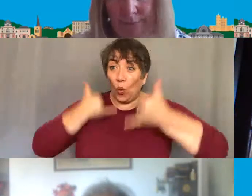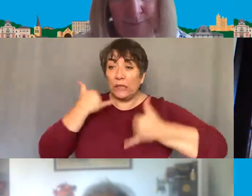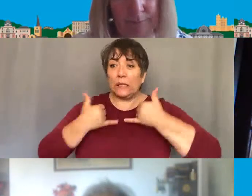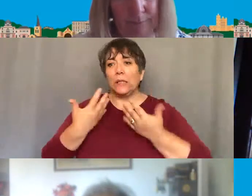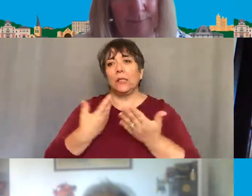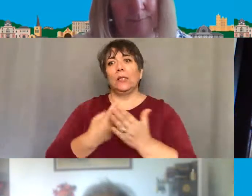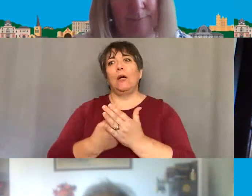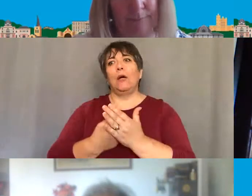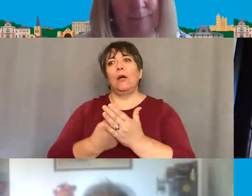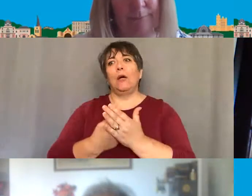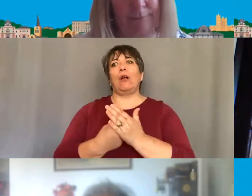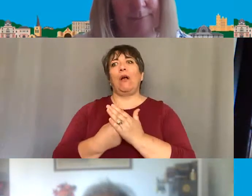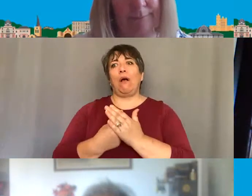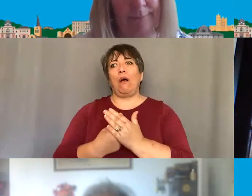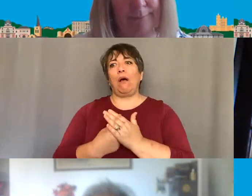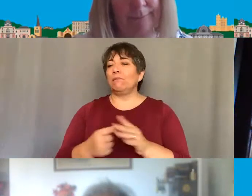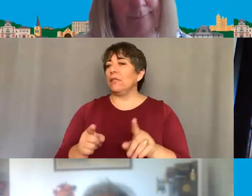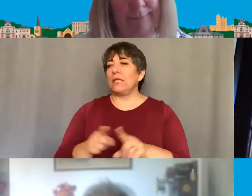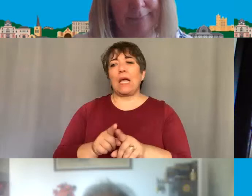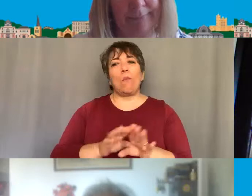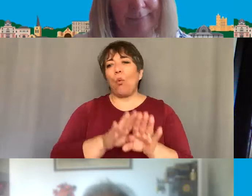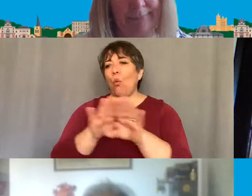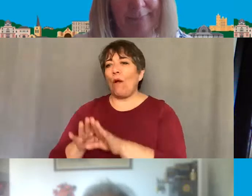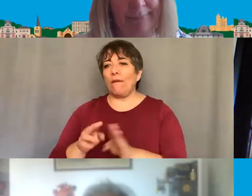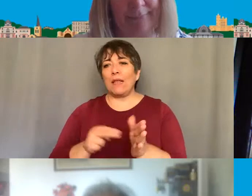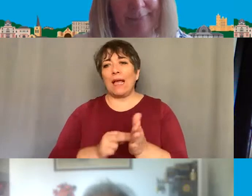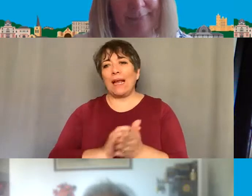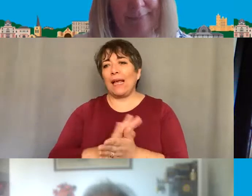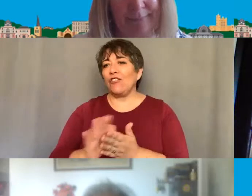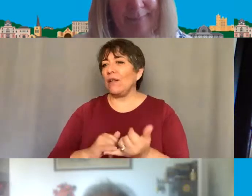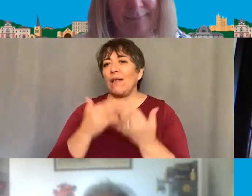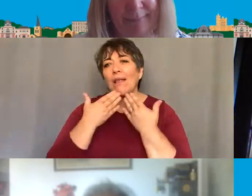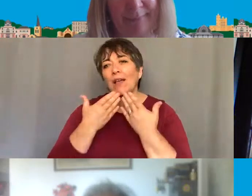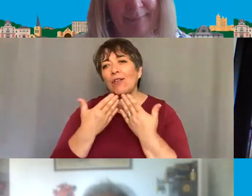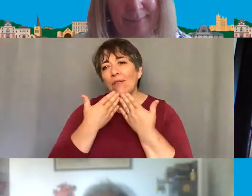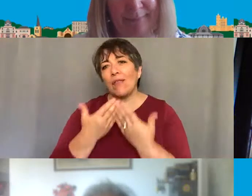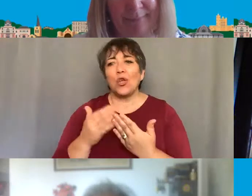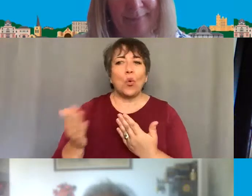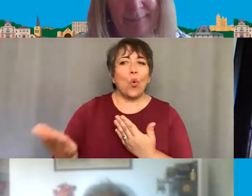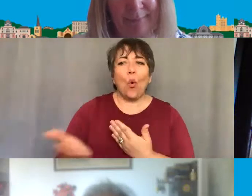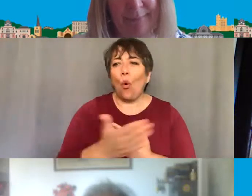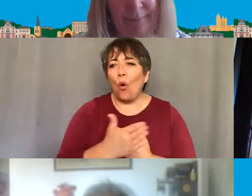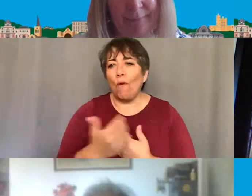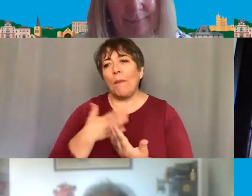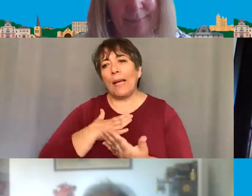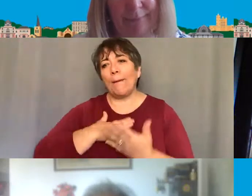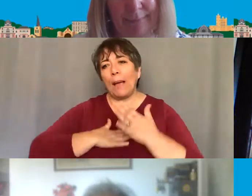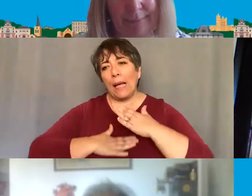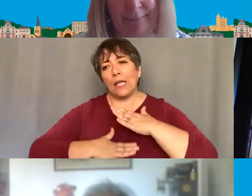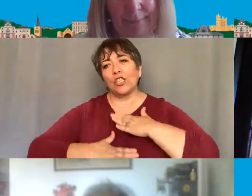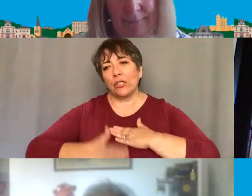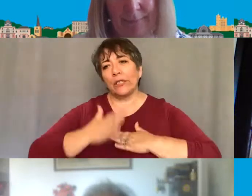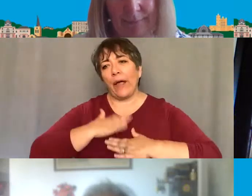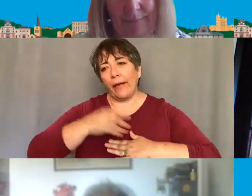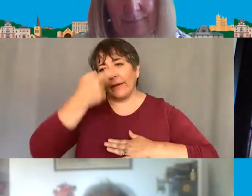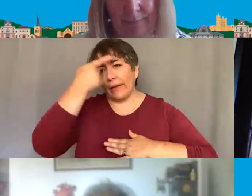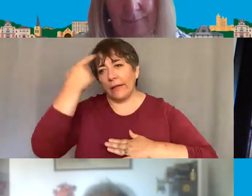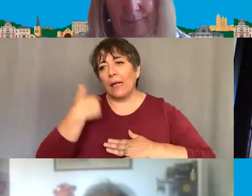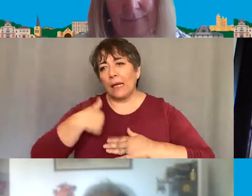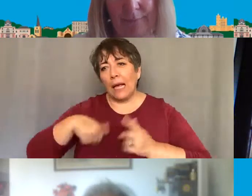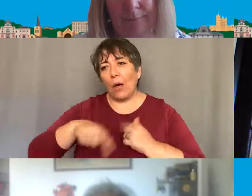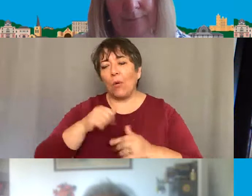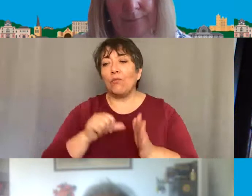know, across the NHS. And again, I just want to thank everybody for their patience and understanding. But yes, so it is a fine line